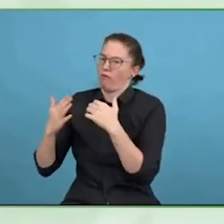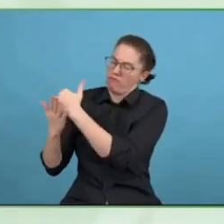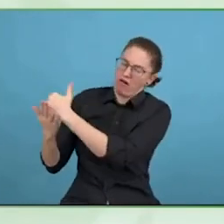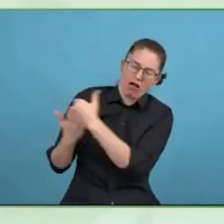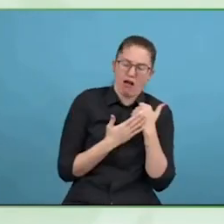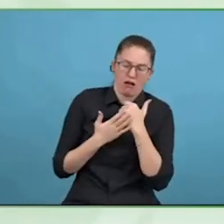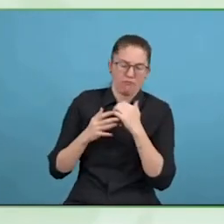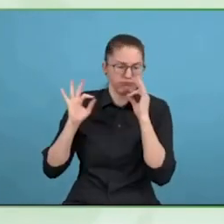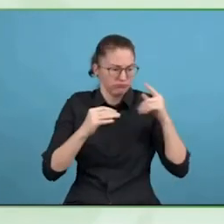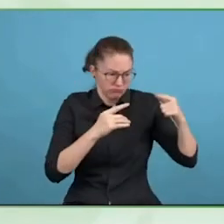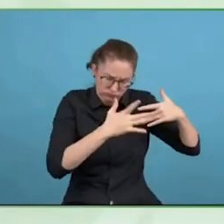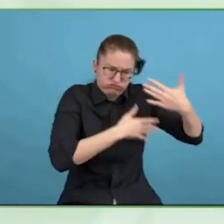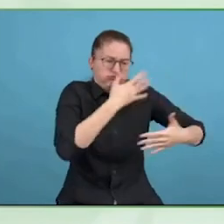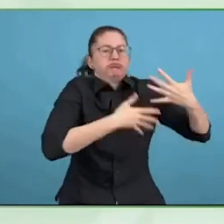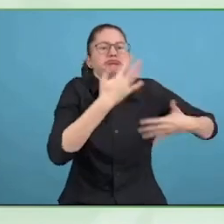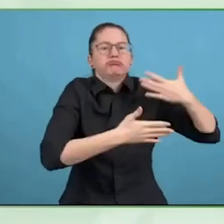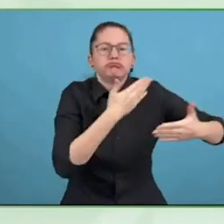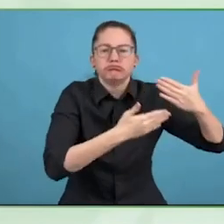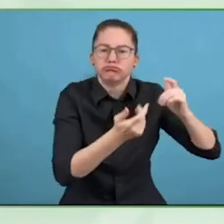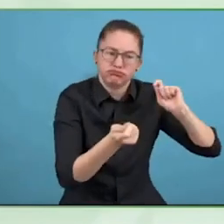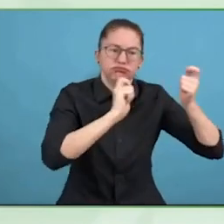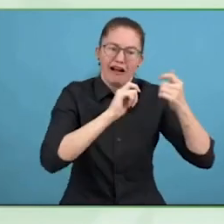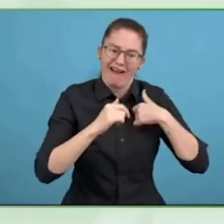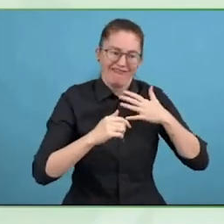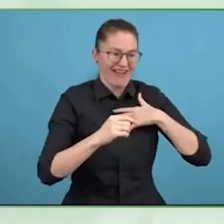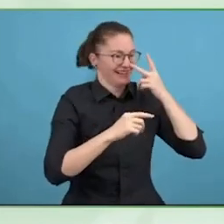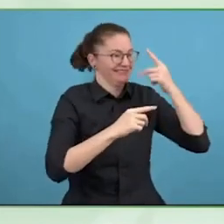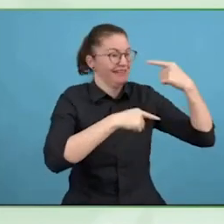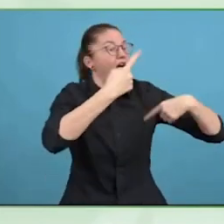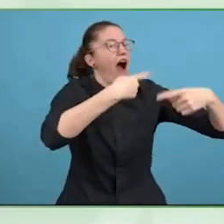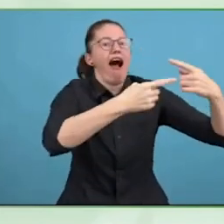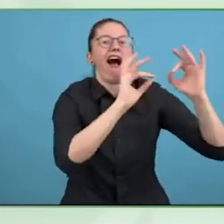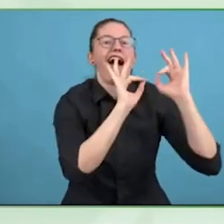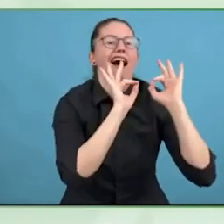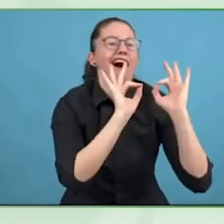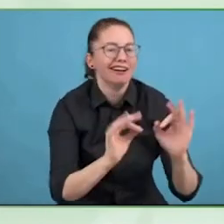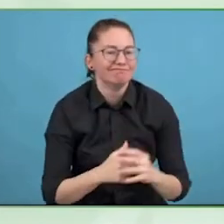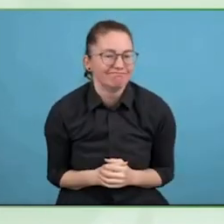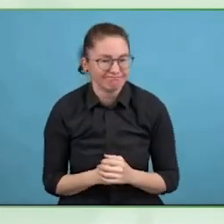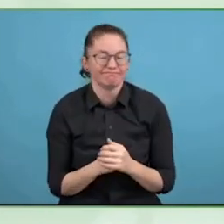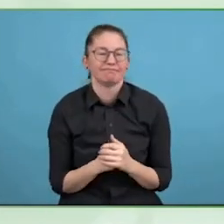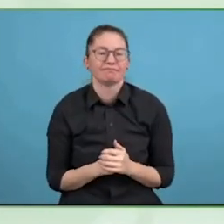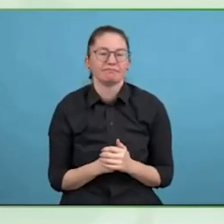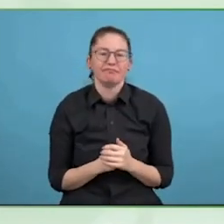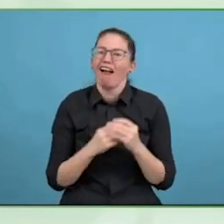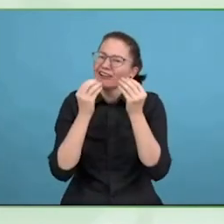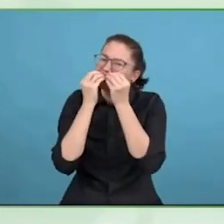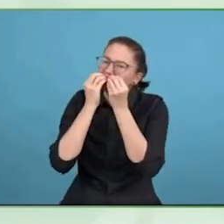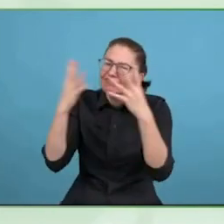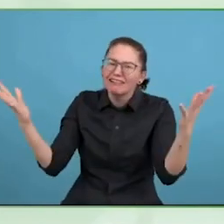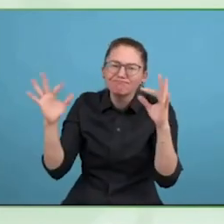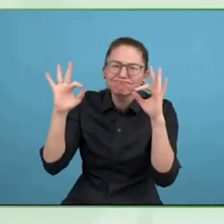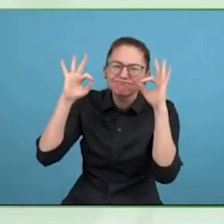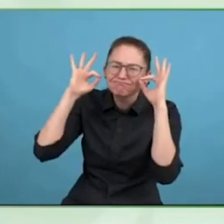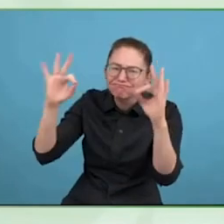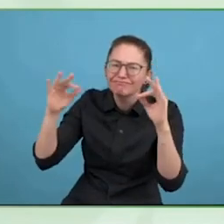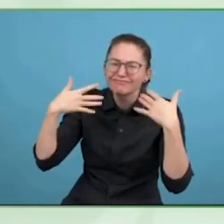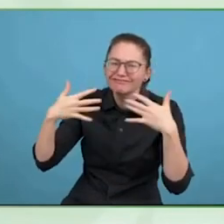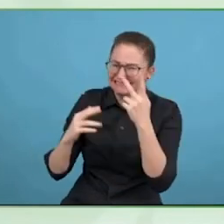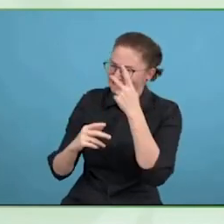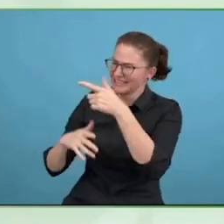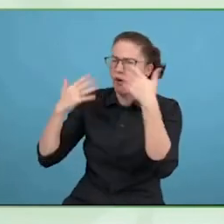important partners, and I can see from who you've mentioned that you go with the hard-hitting partners. So,